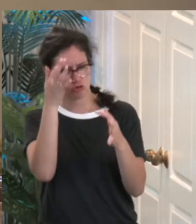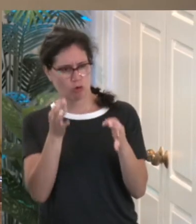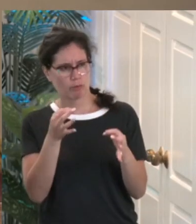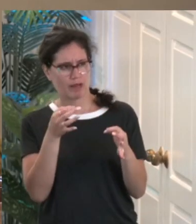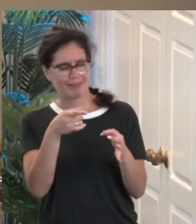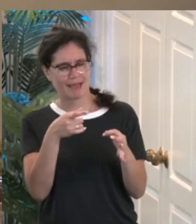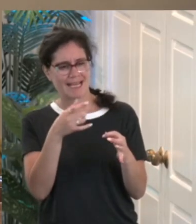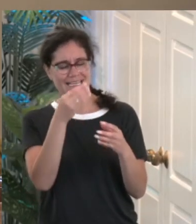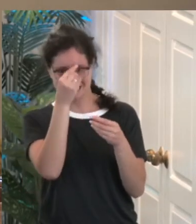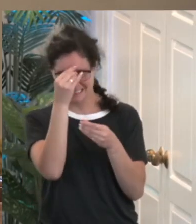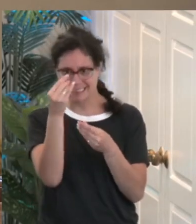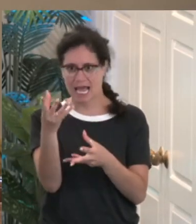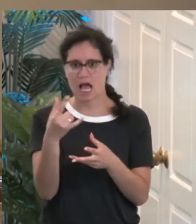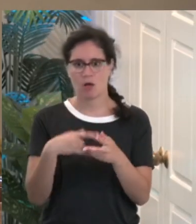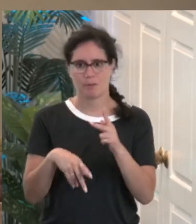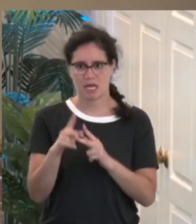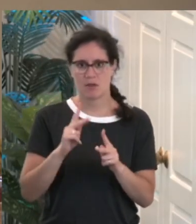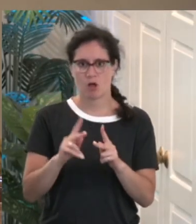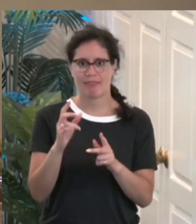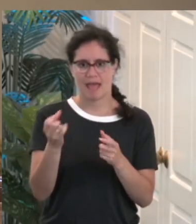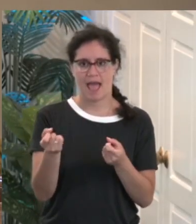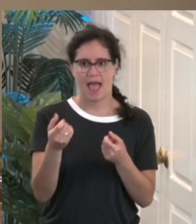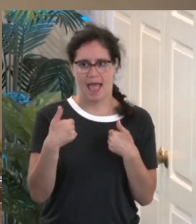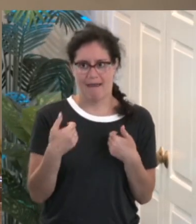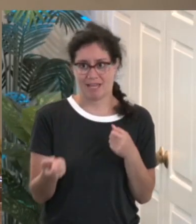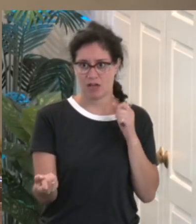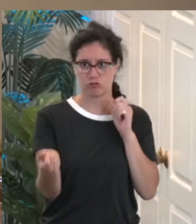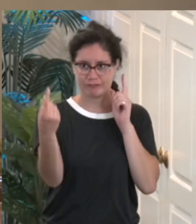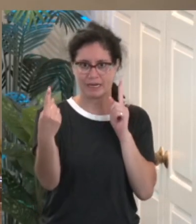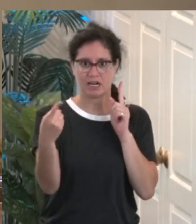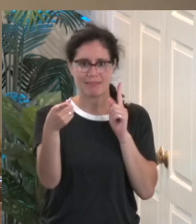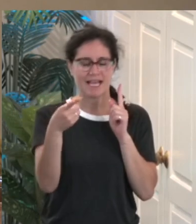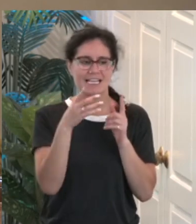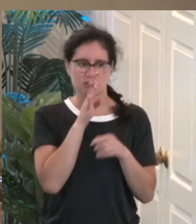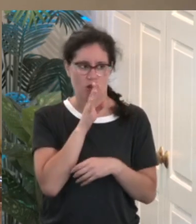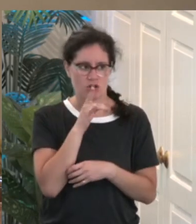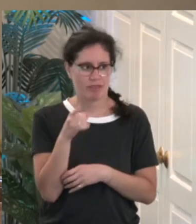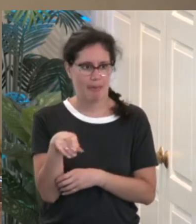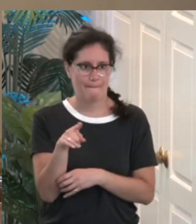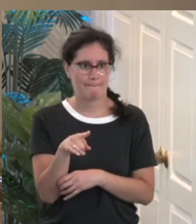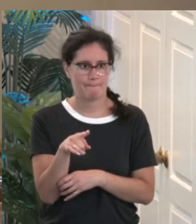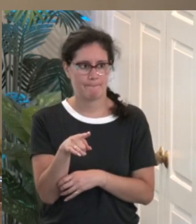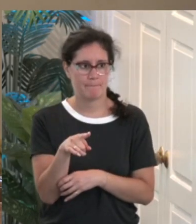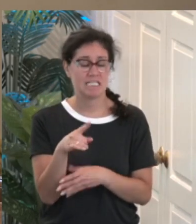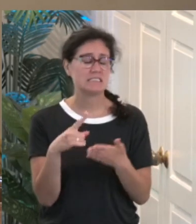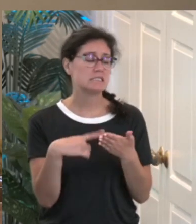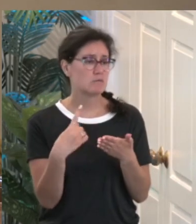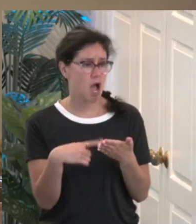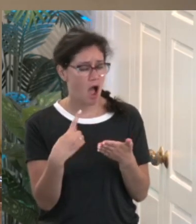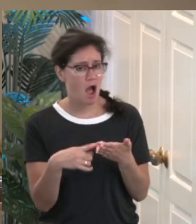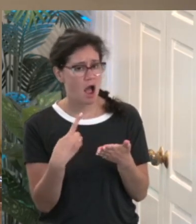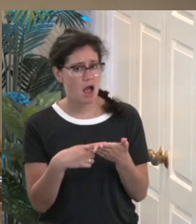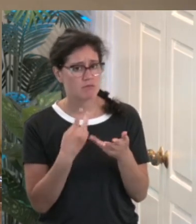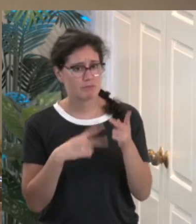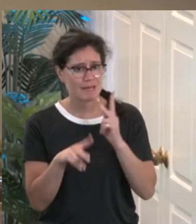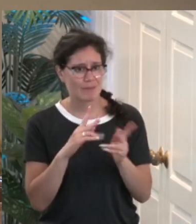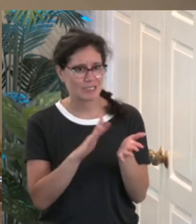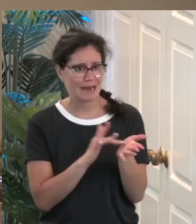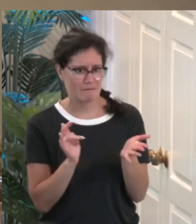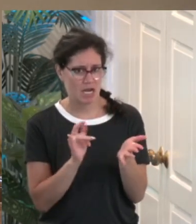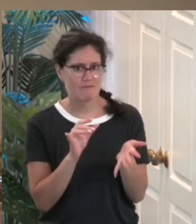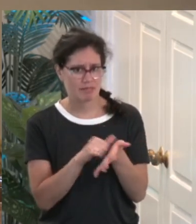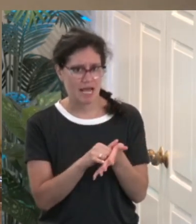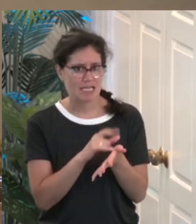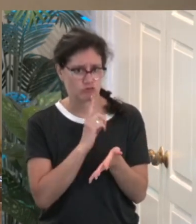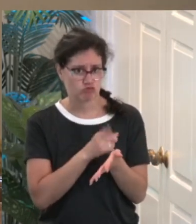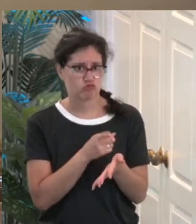tell folks who have that understanding, and they can talk to them. Now, sometimes folks take advantage of that. I